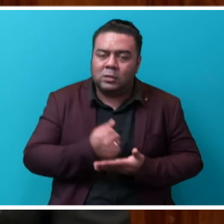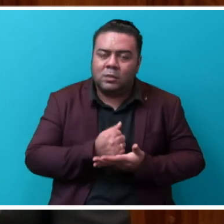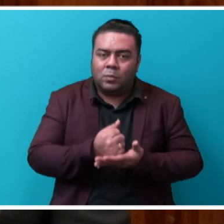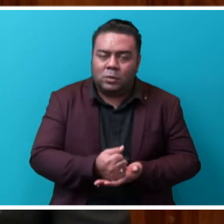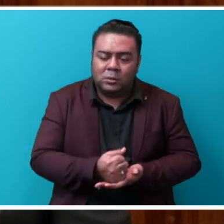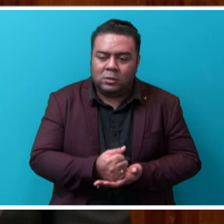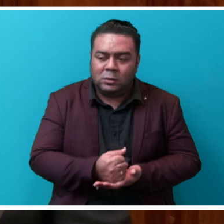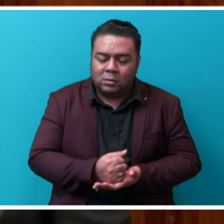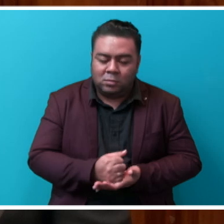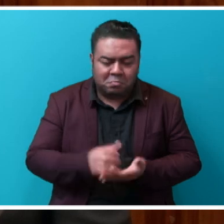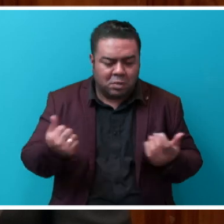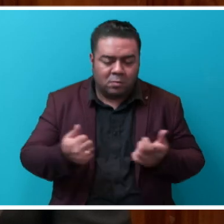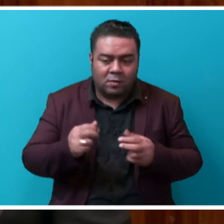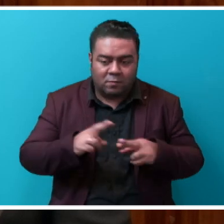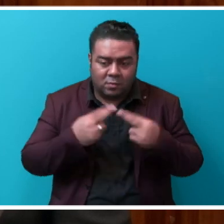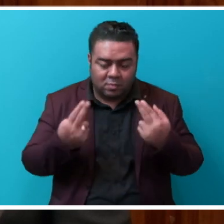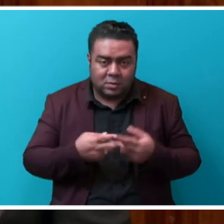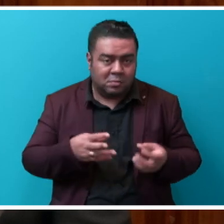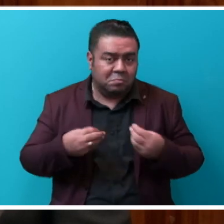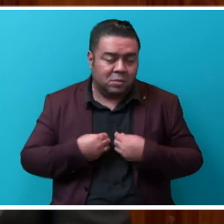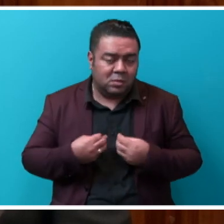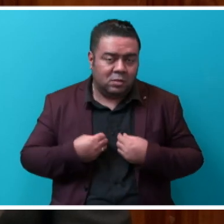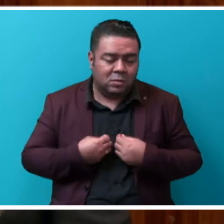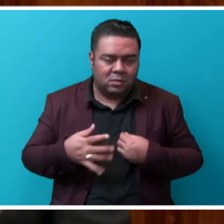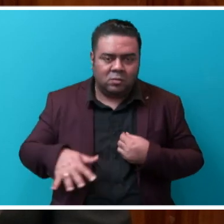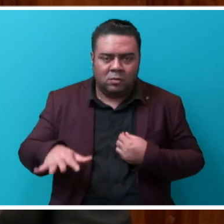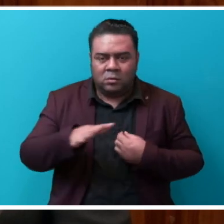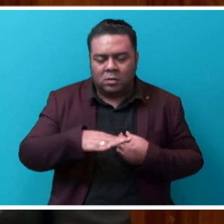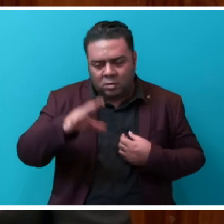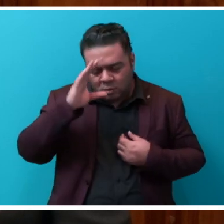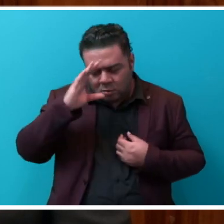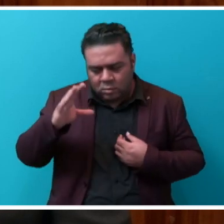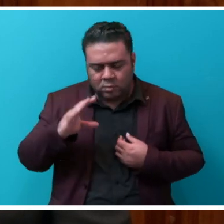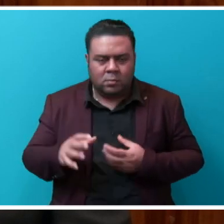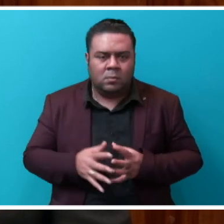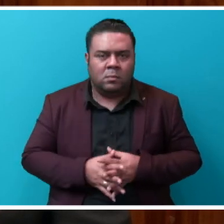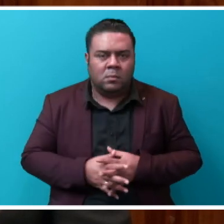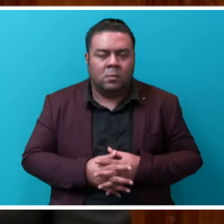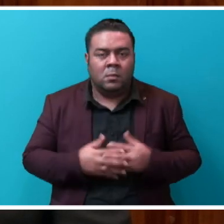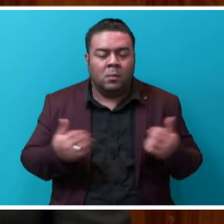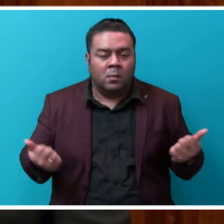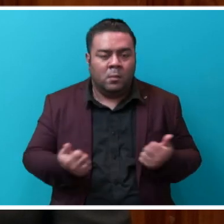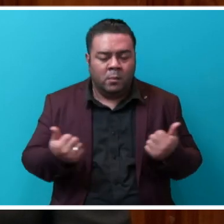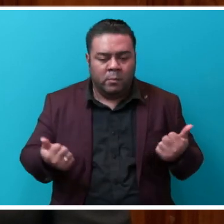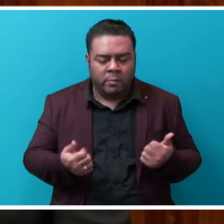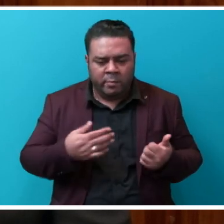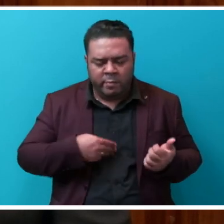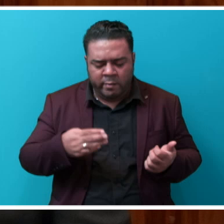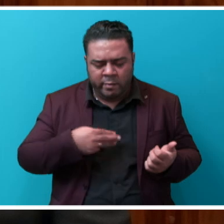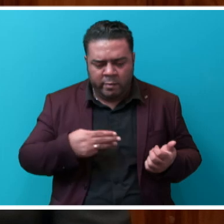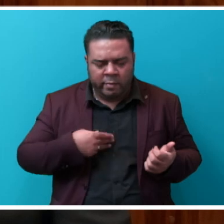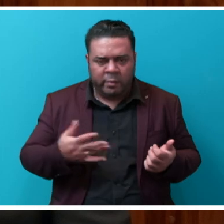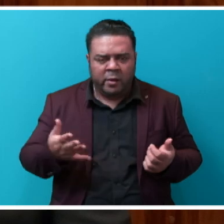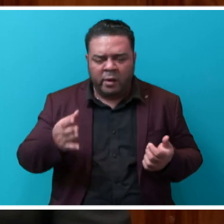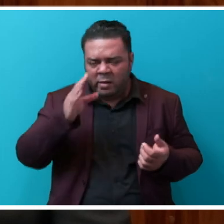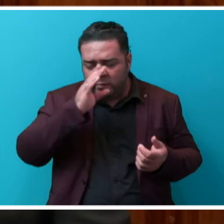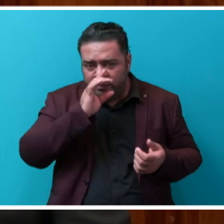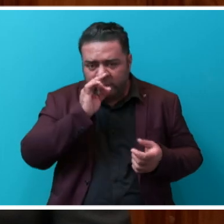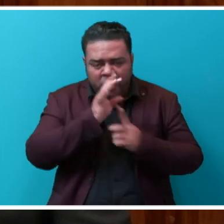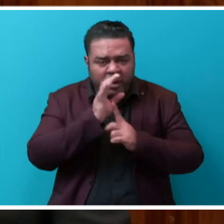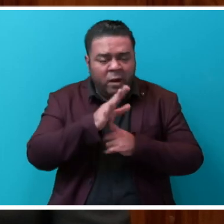households and businesses across the country. Many of our diaspora members, particularly in countries like the